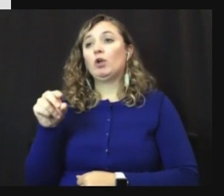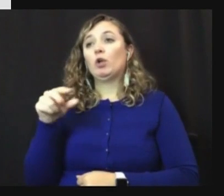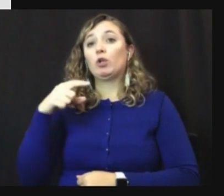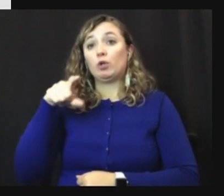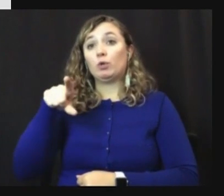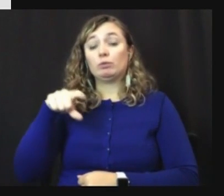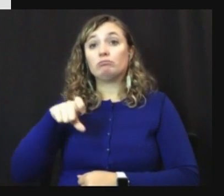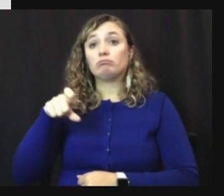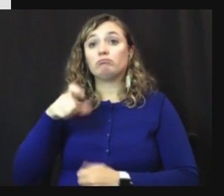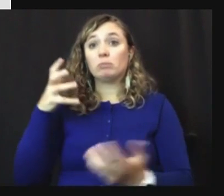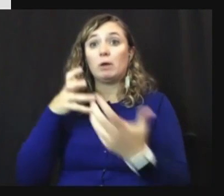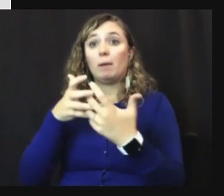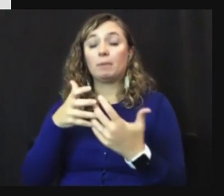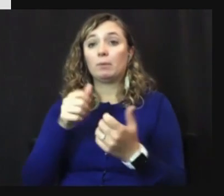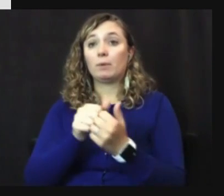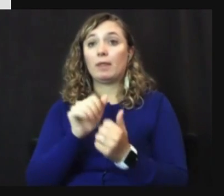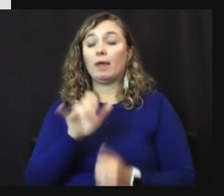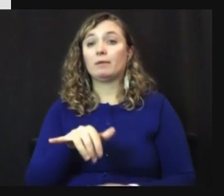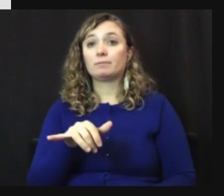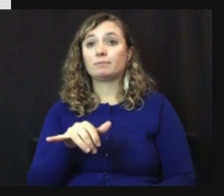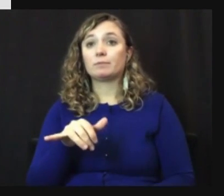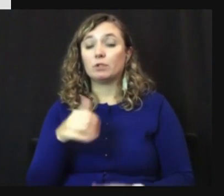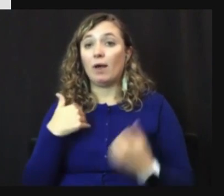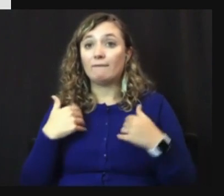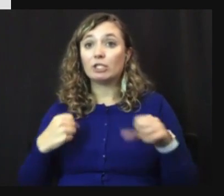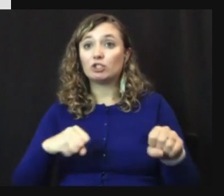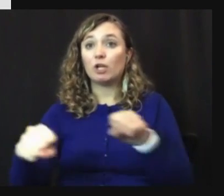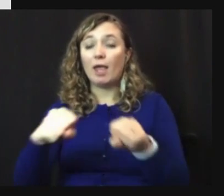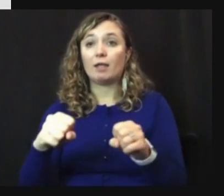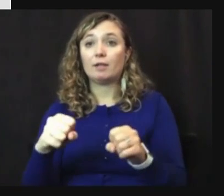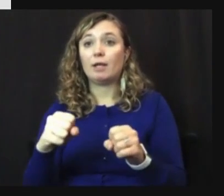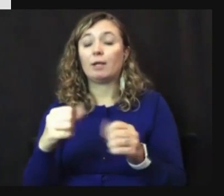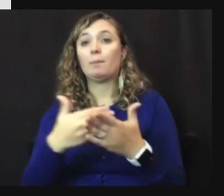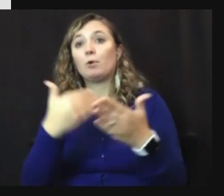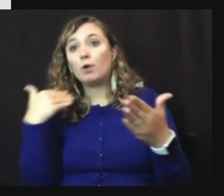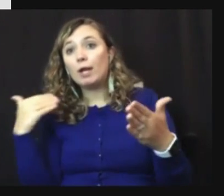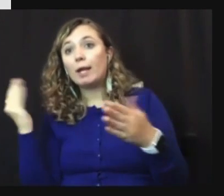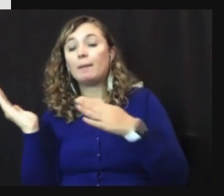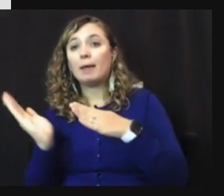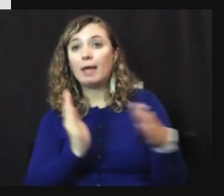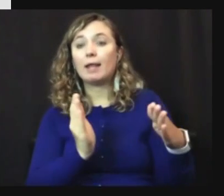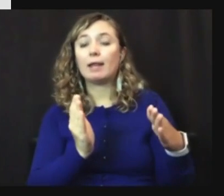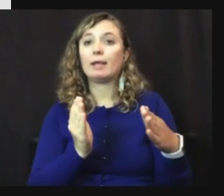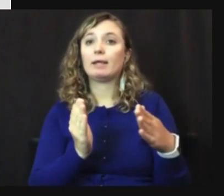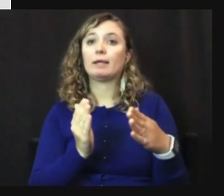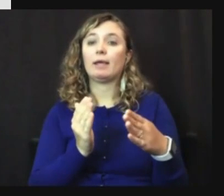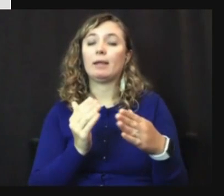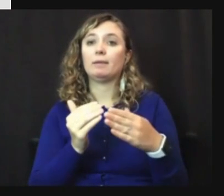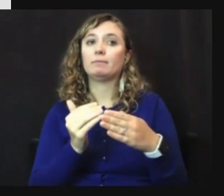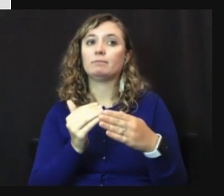having a lot of strategies around making sure there's pre-planning and post-shift